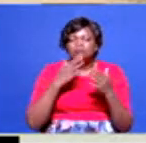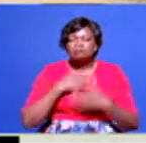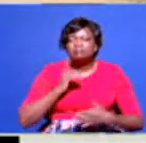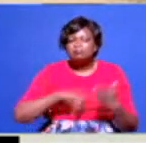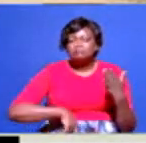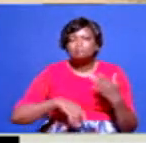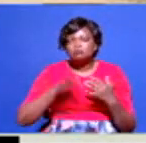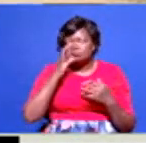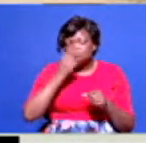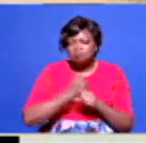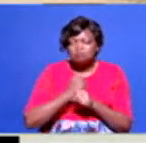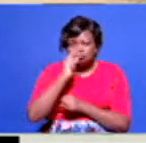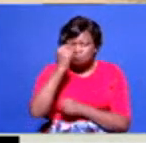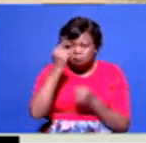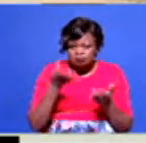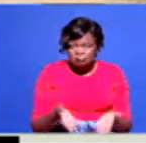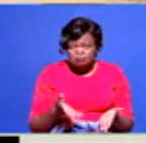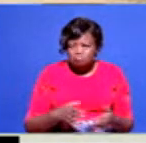here.